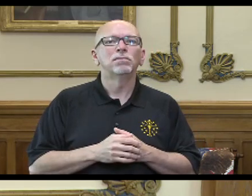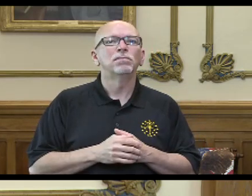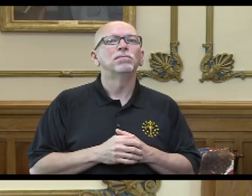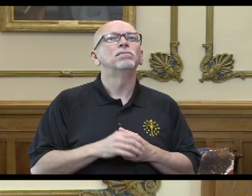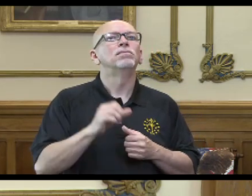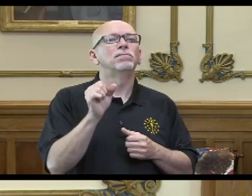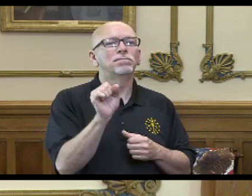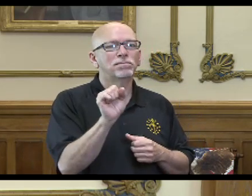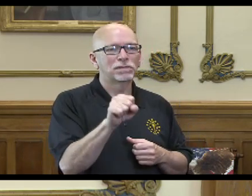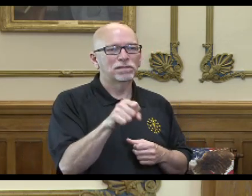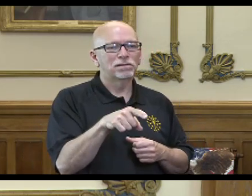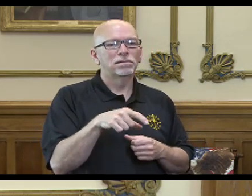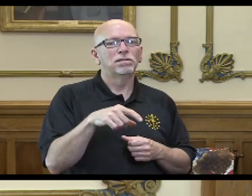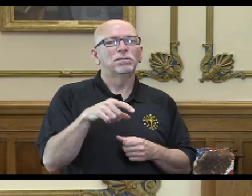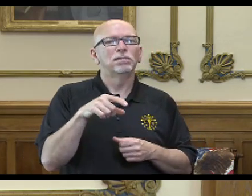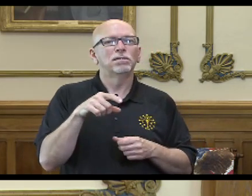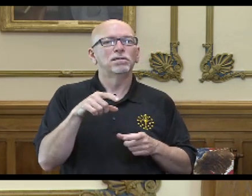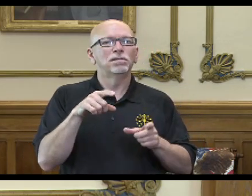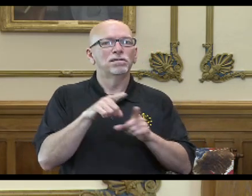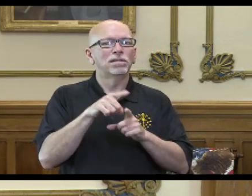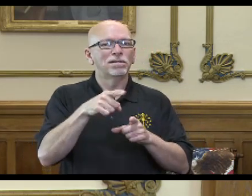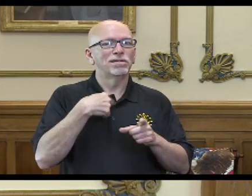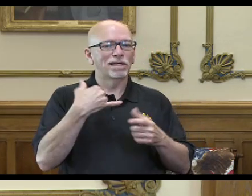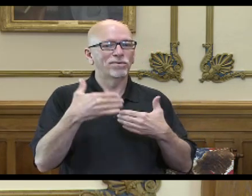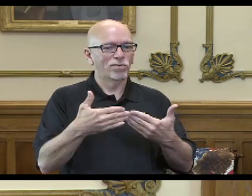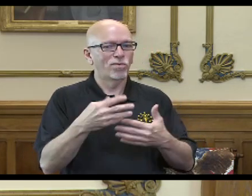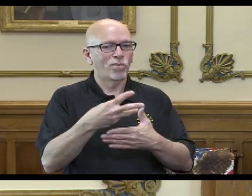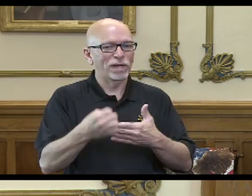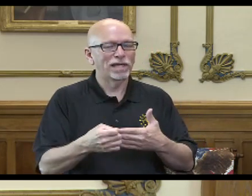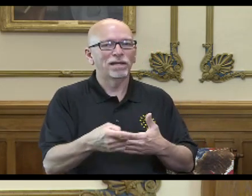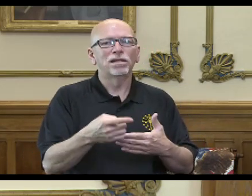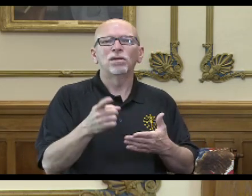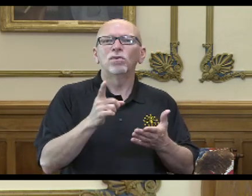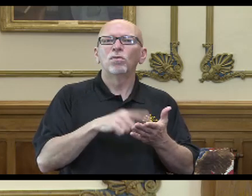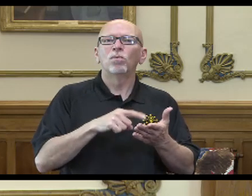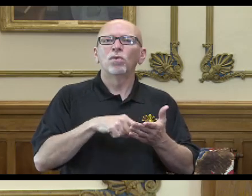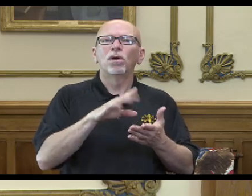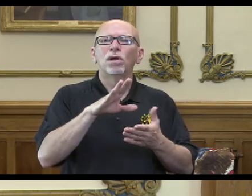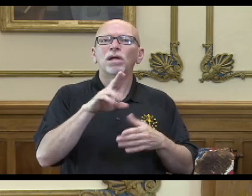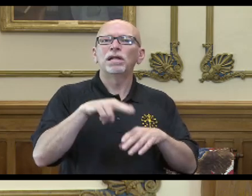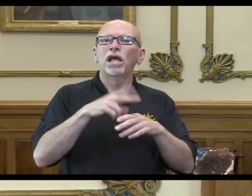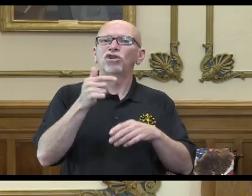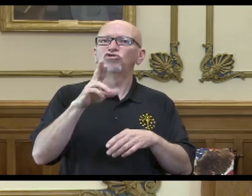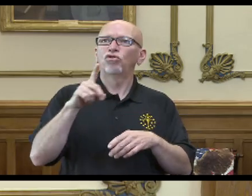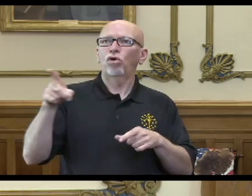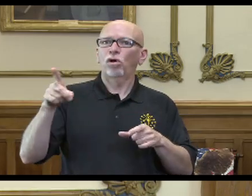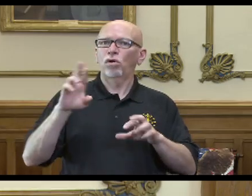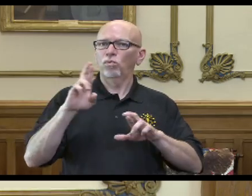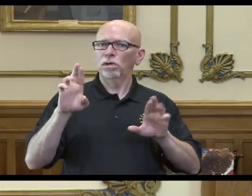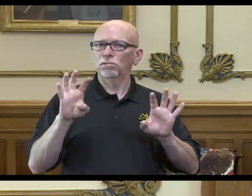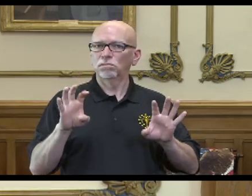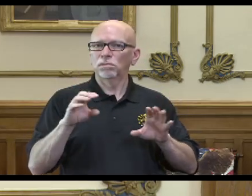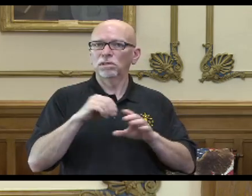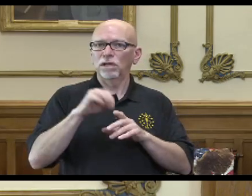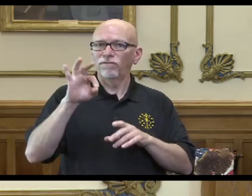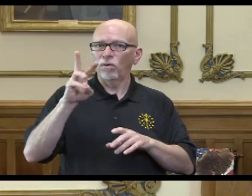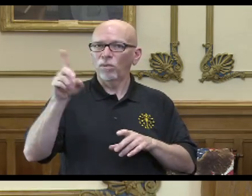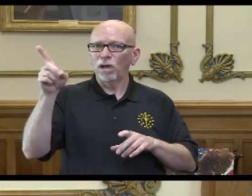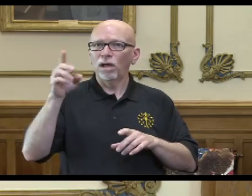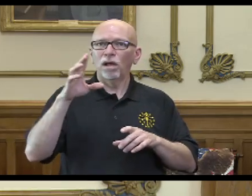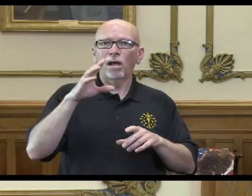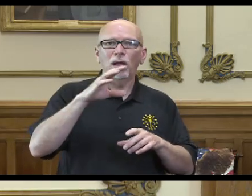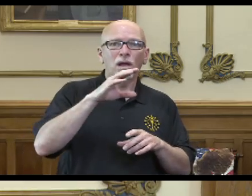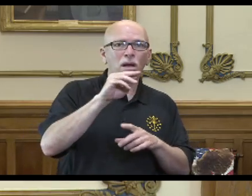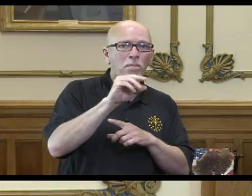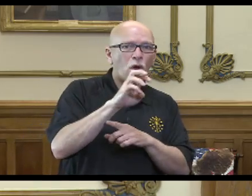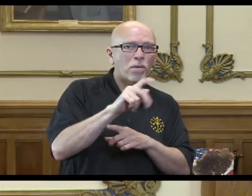I did, yes. As we're heading into the weekend, what's the posture of the National Guard? Are they deployed again in Fort Wayne or at the monuments? Have